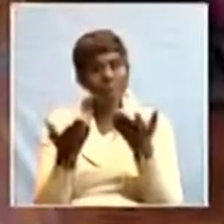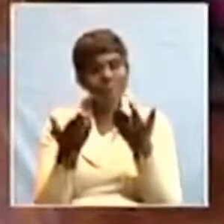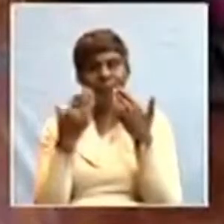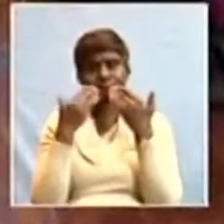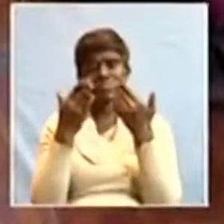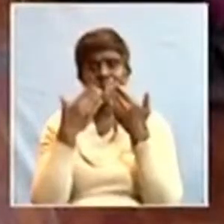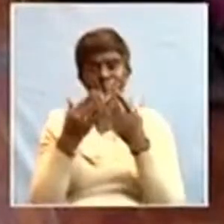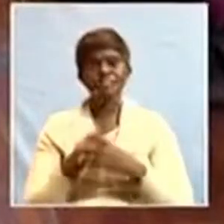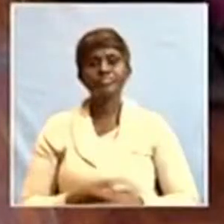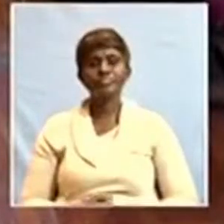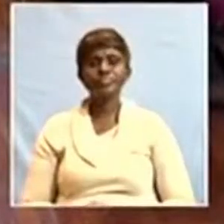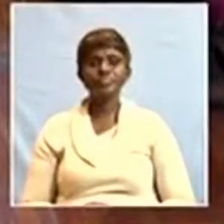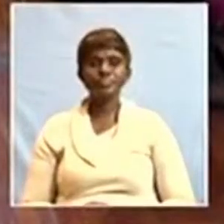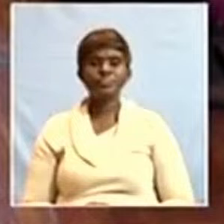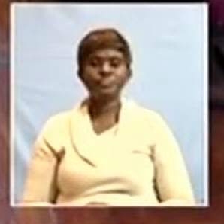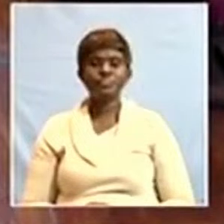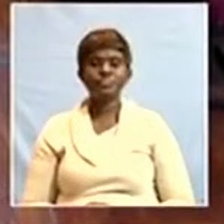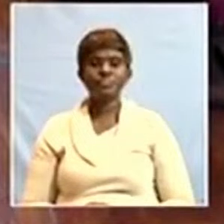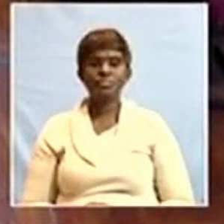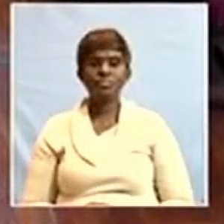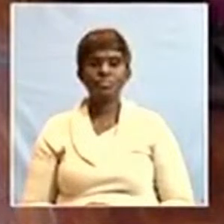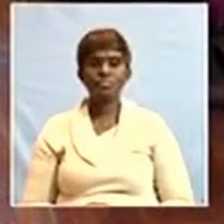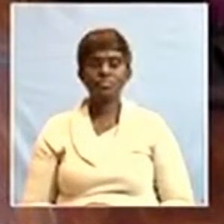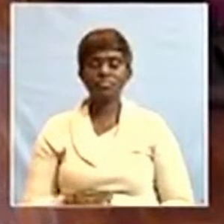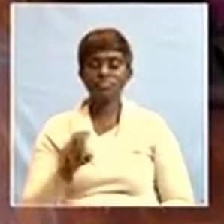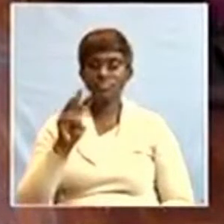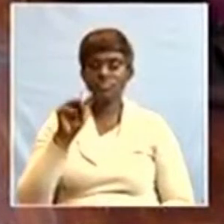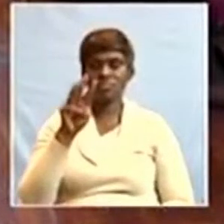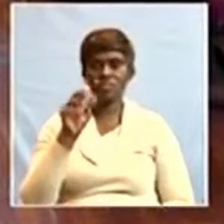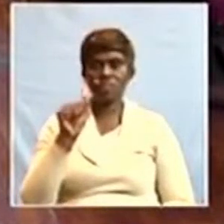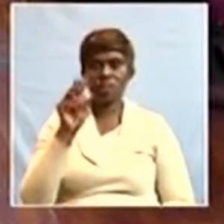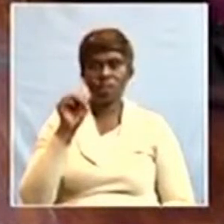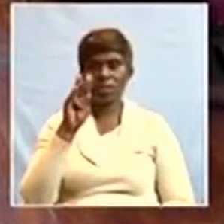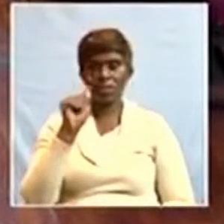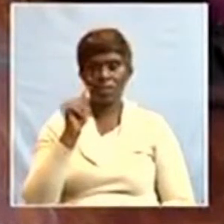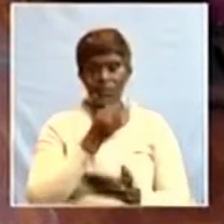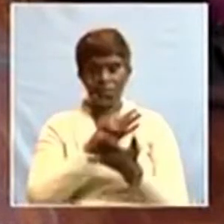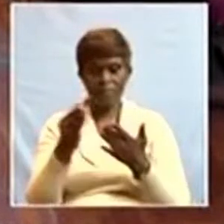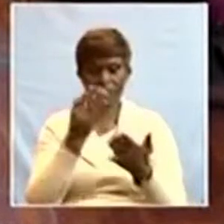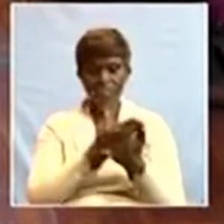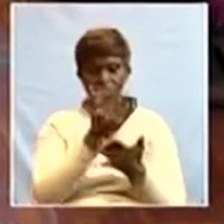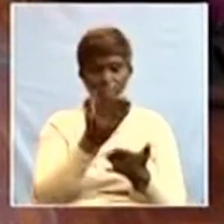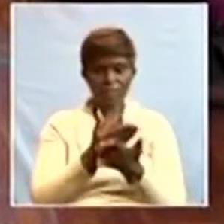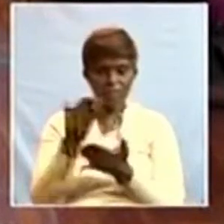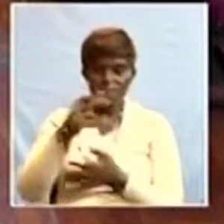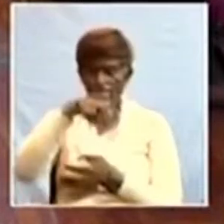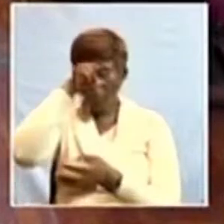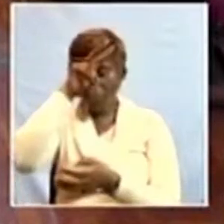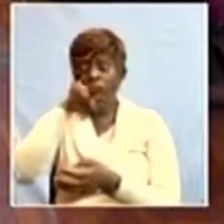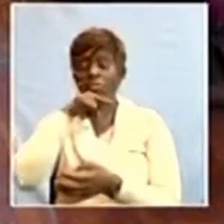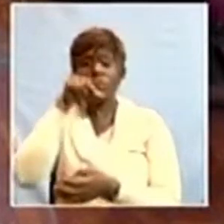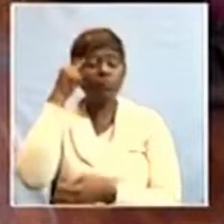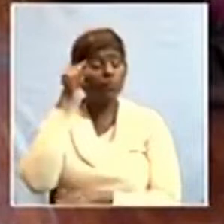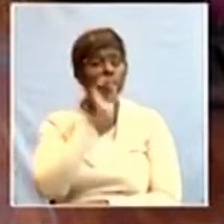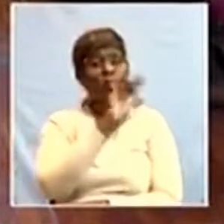you. Honorable Member can ask on the failure to procure goods for distribution.